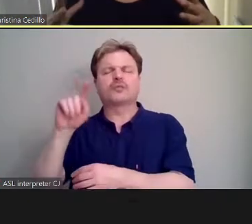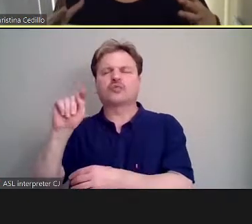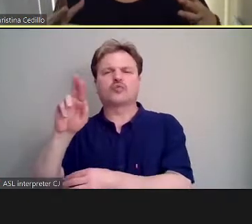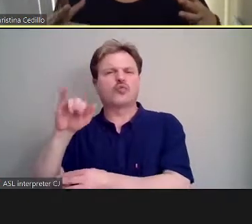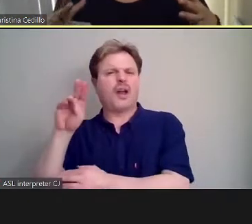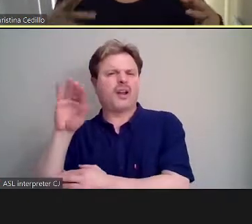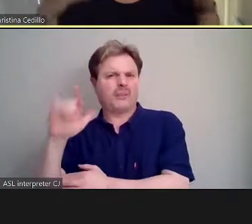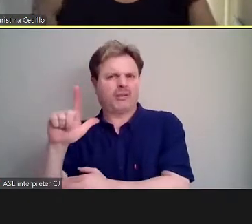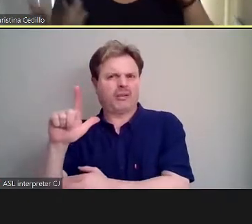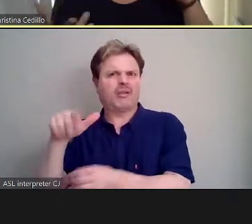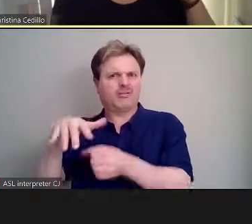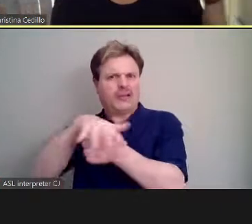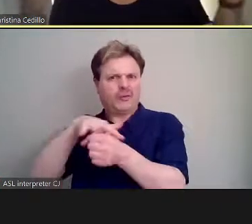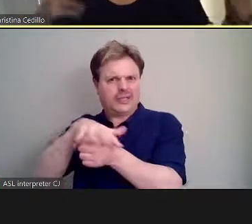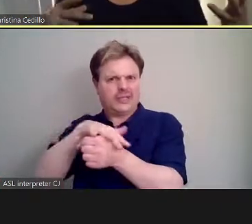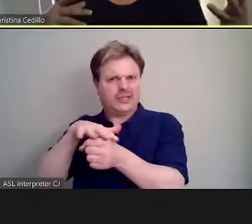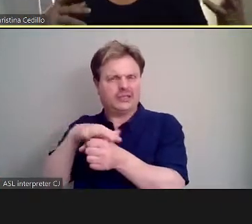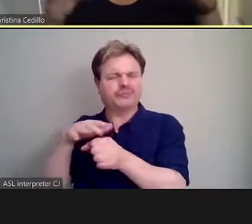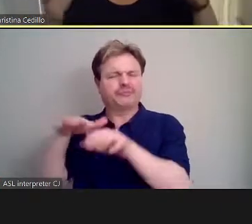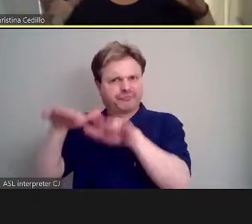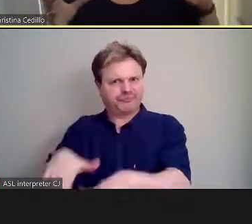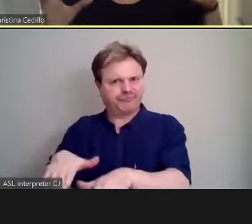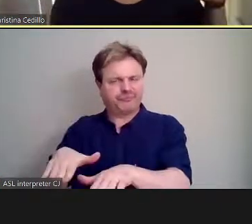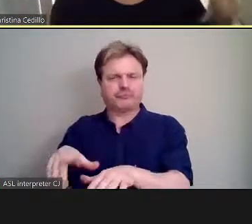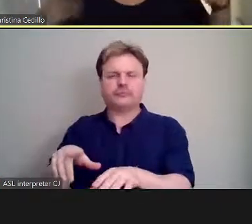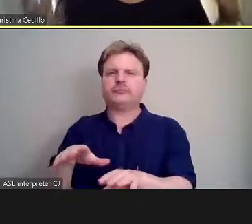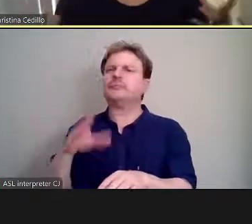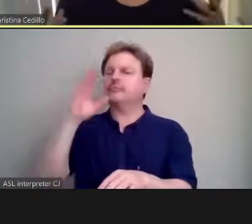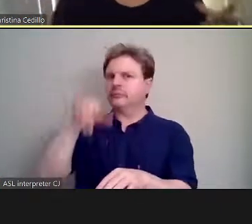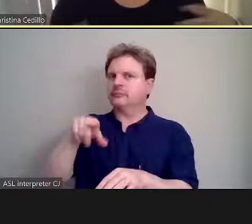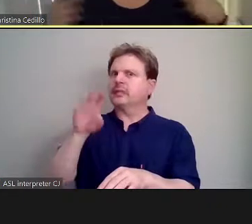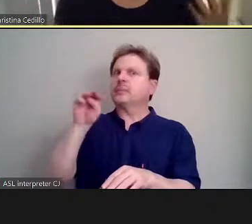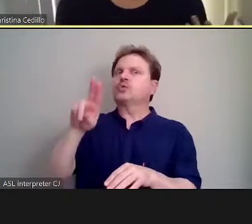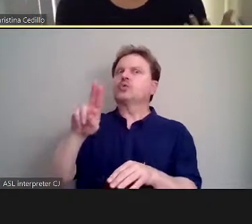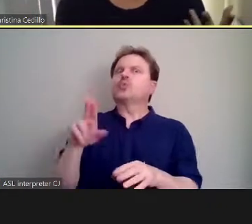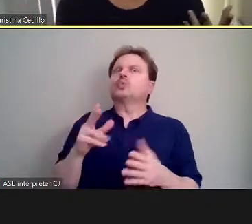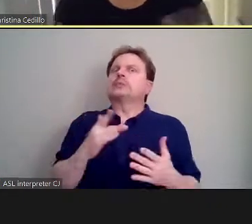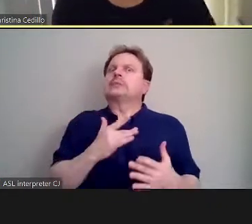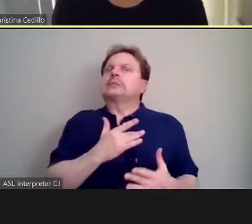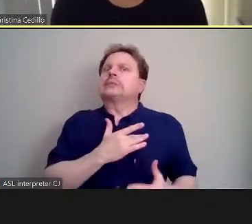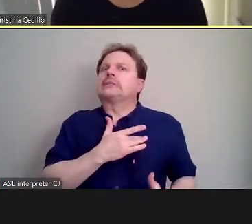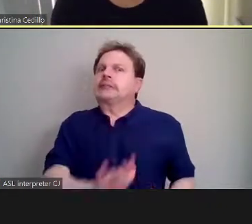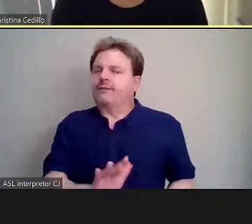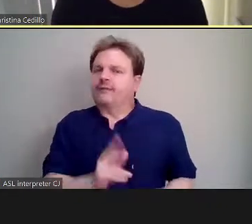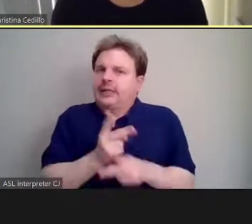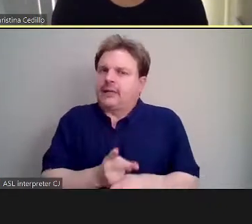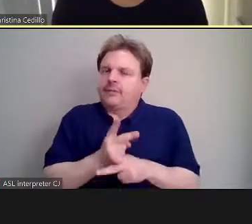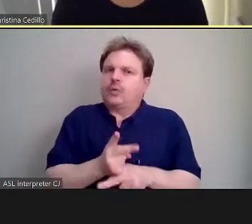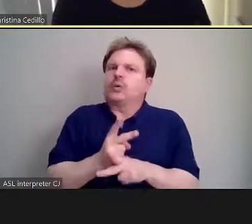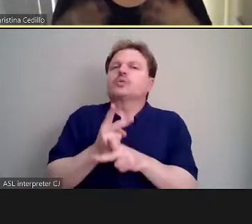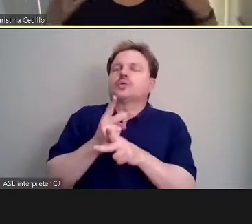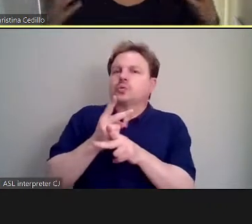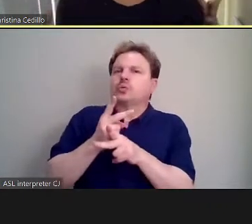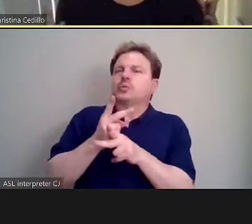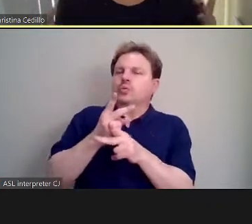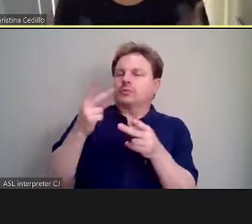is often really careful about talking about that history, right? And so that's there.